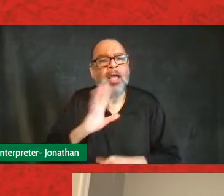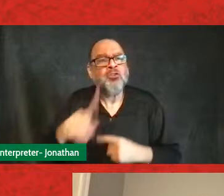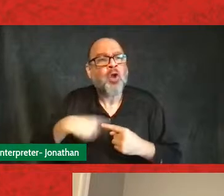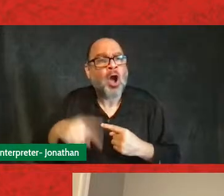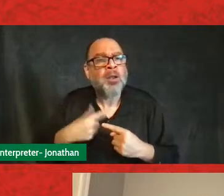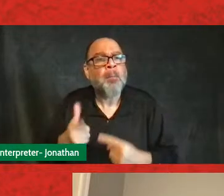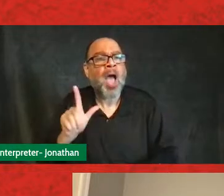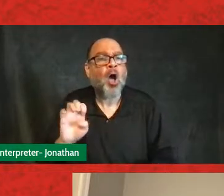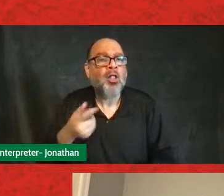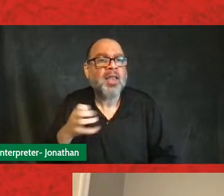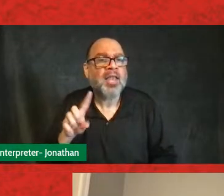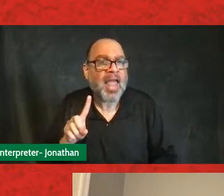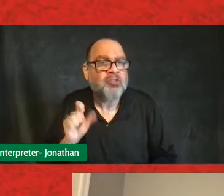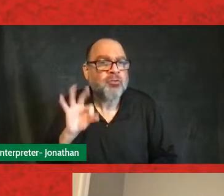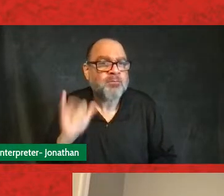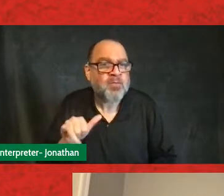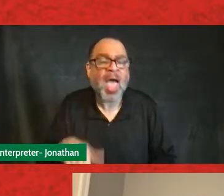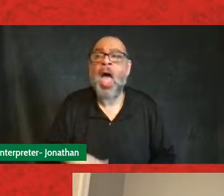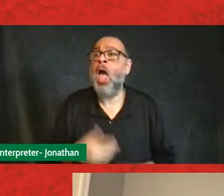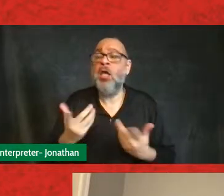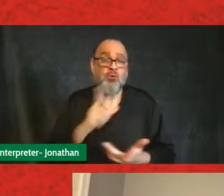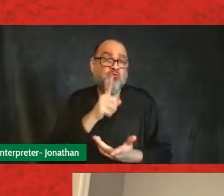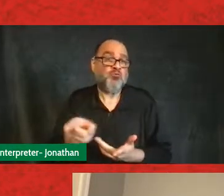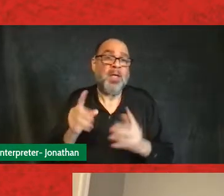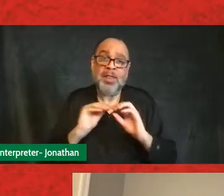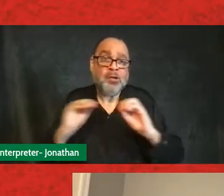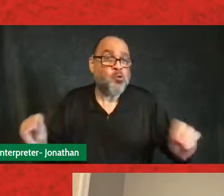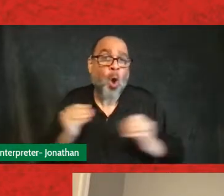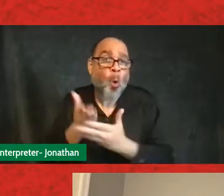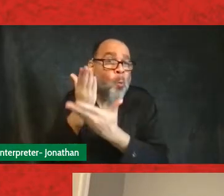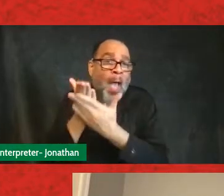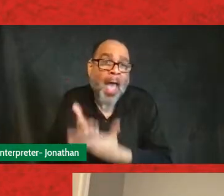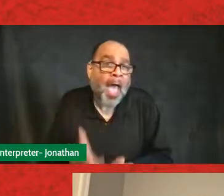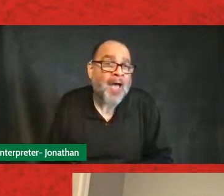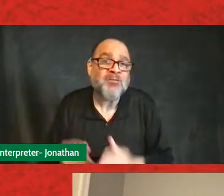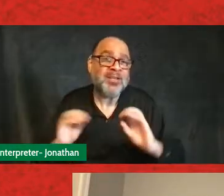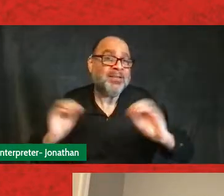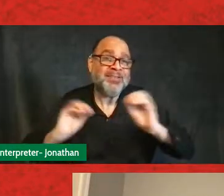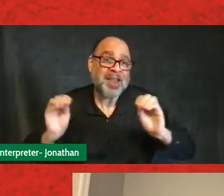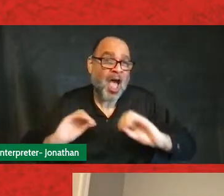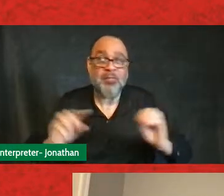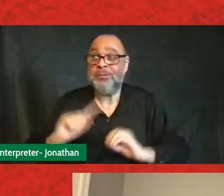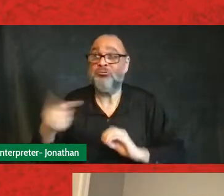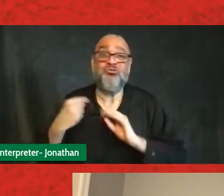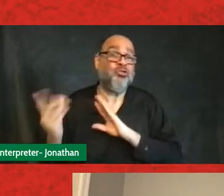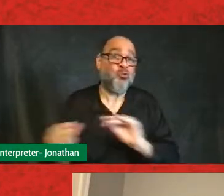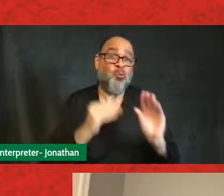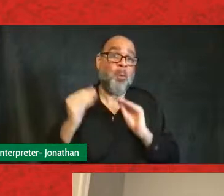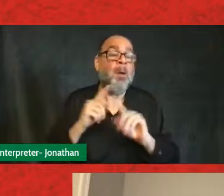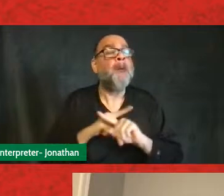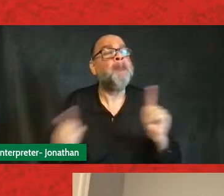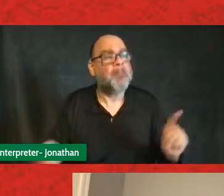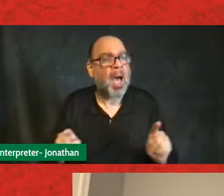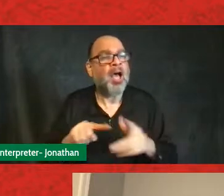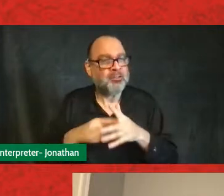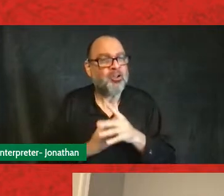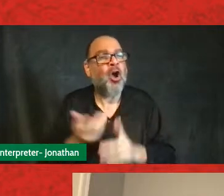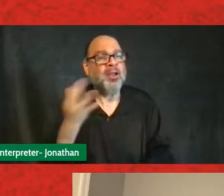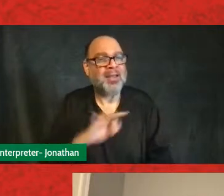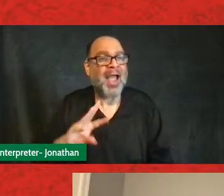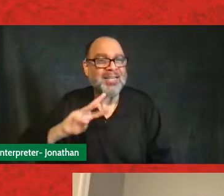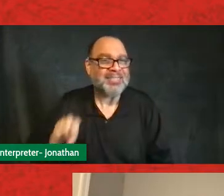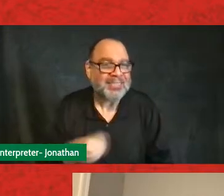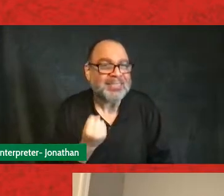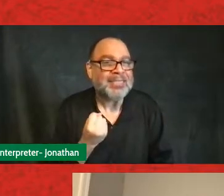sign. Gave us no evidence, no sources that I could go track down, none of that. Mm-hmm. Then again, in the 1960s, Lofton Mitchell